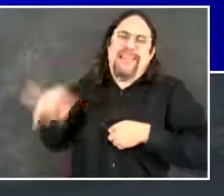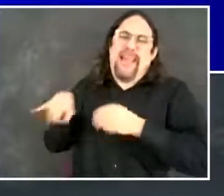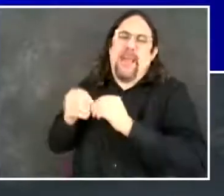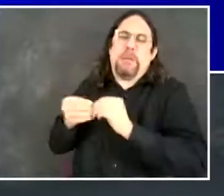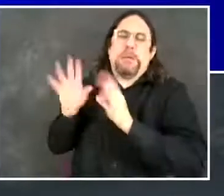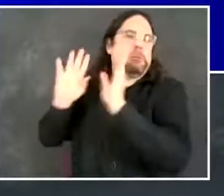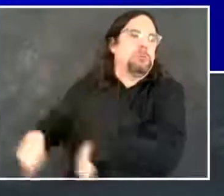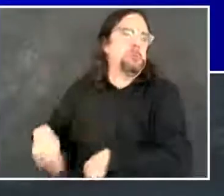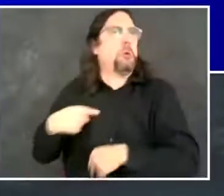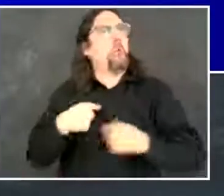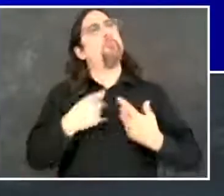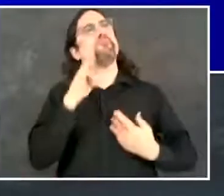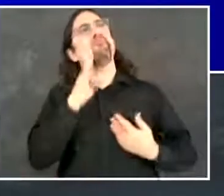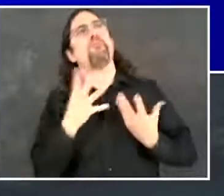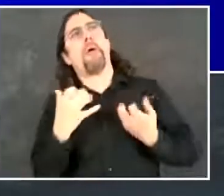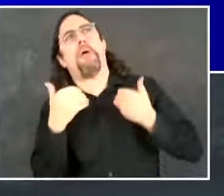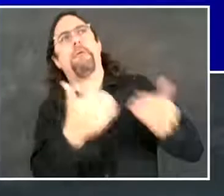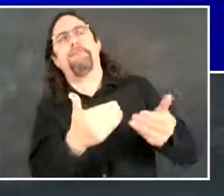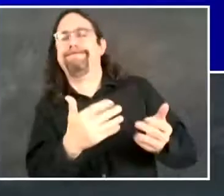way back.